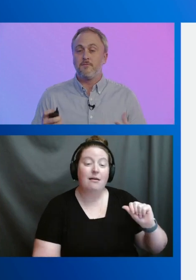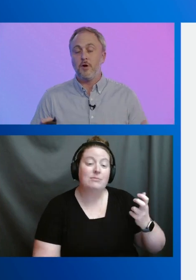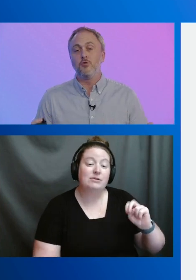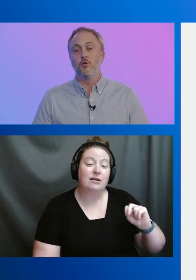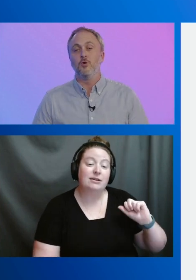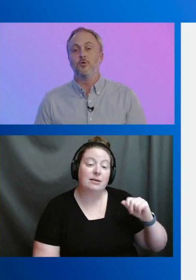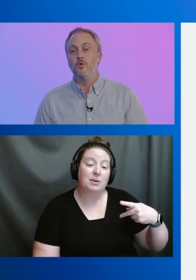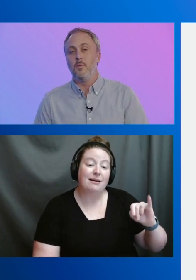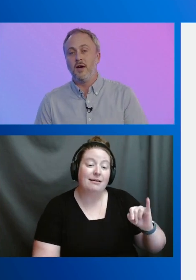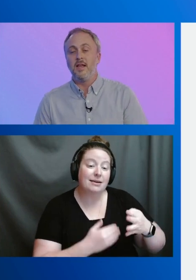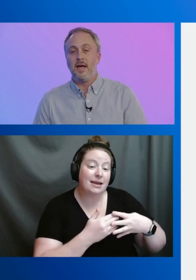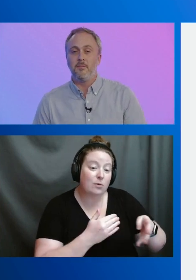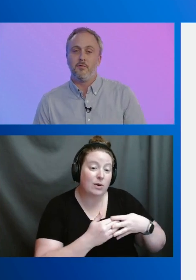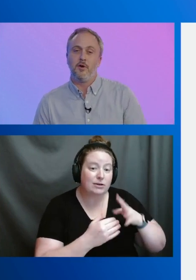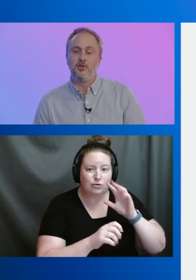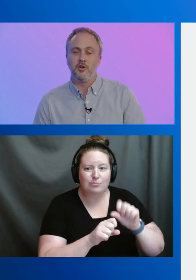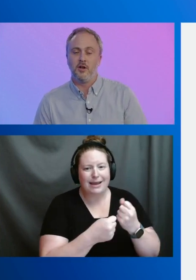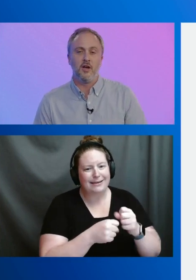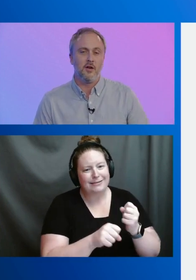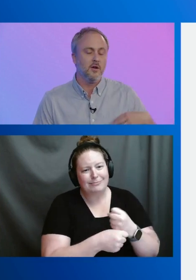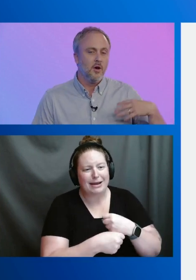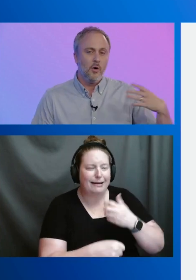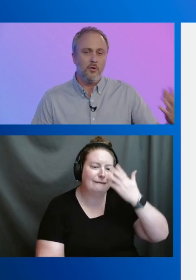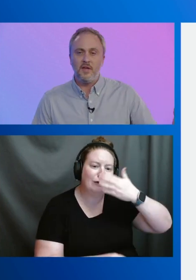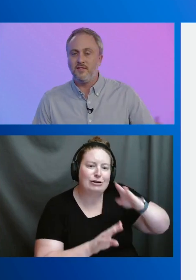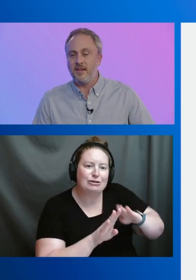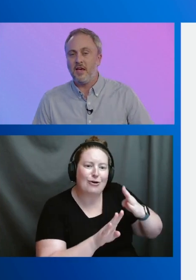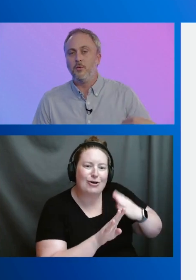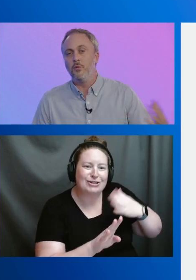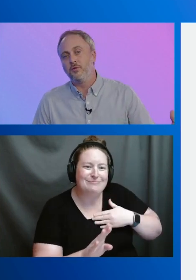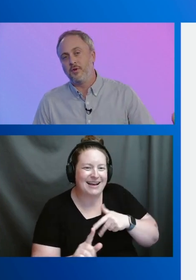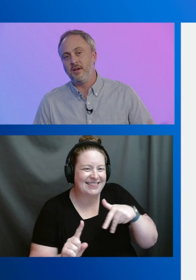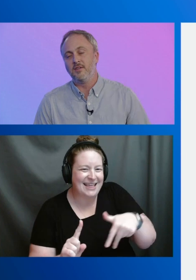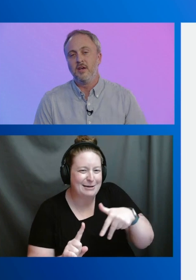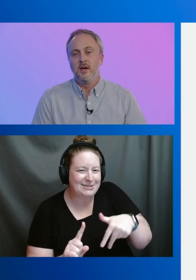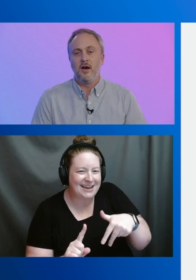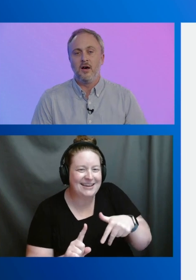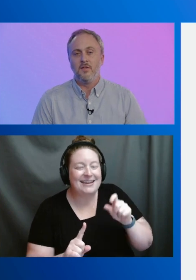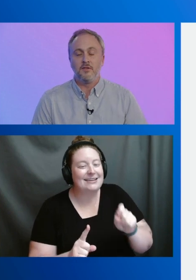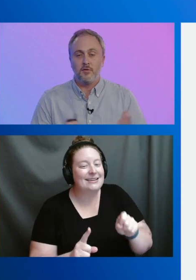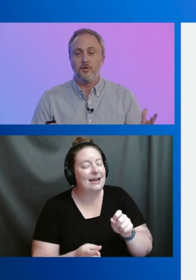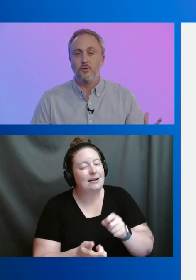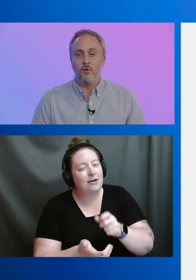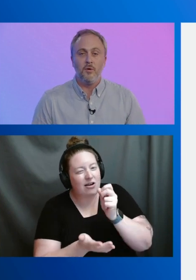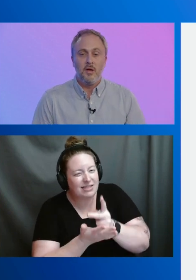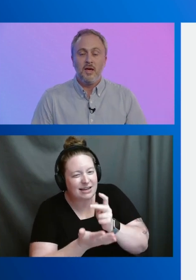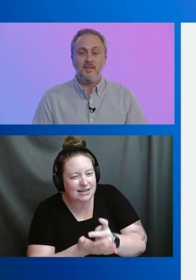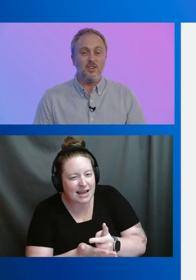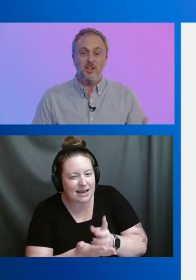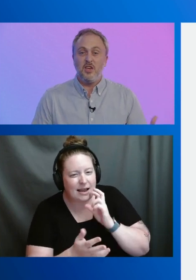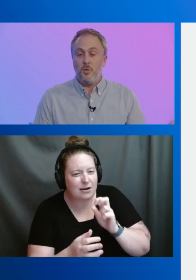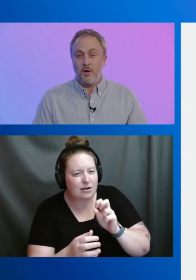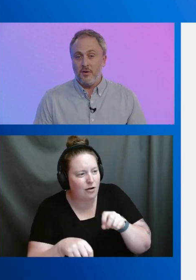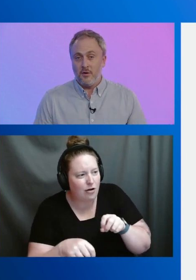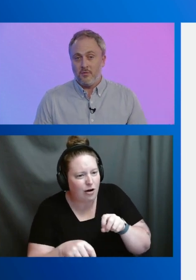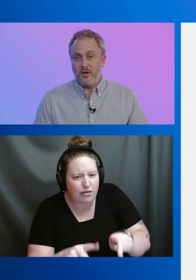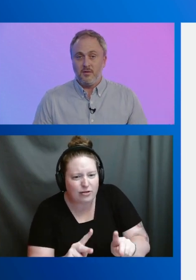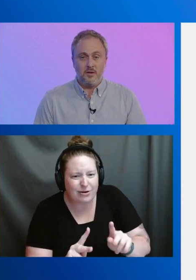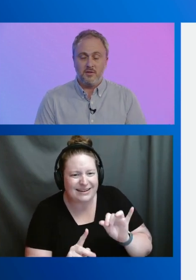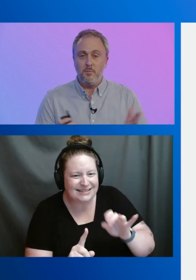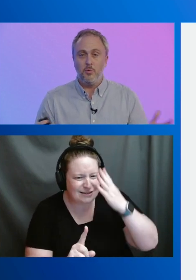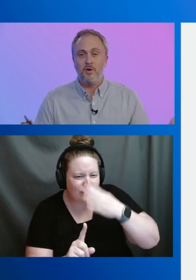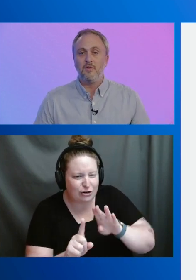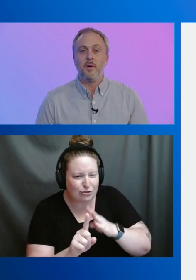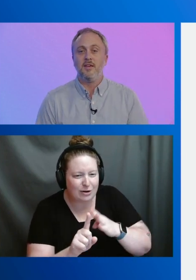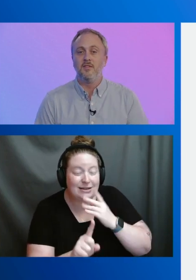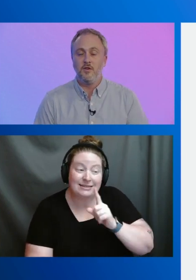create this front door to my Lambda function, and I can authenticate and authorize this front door. It's actually a URL, right? It's